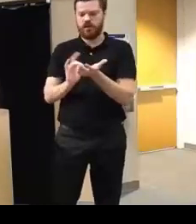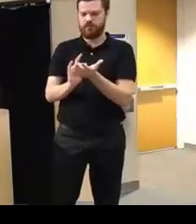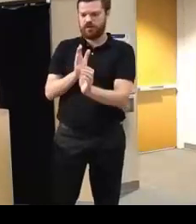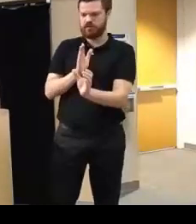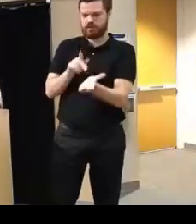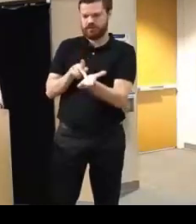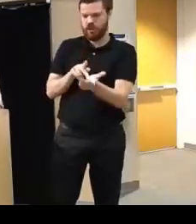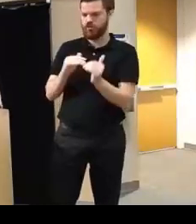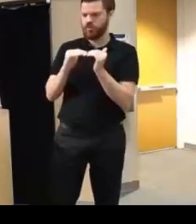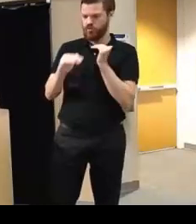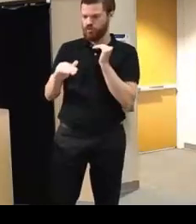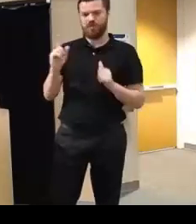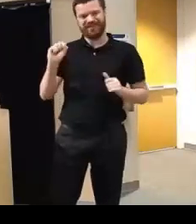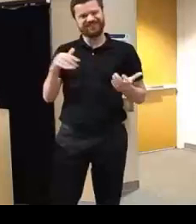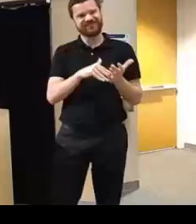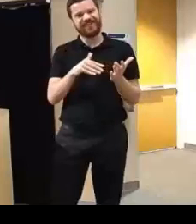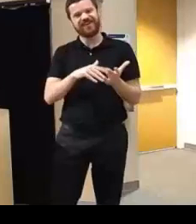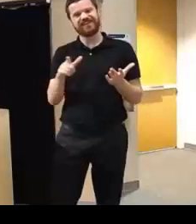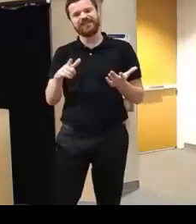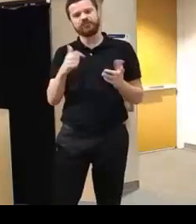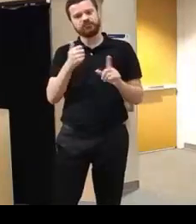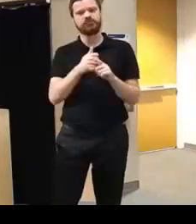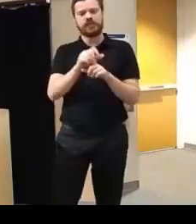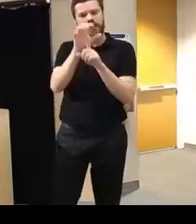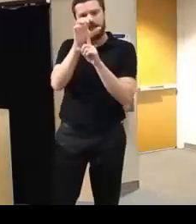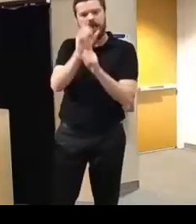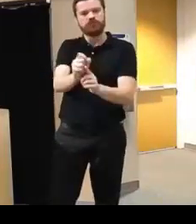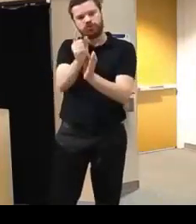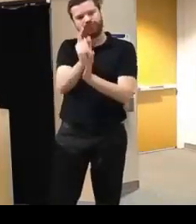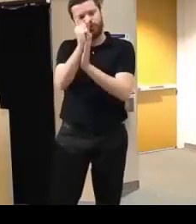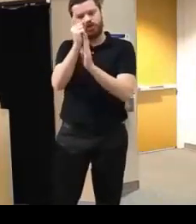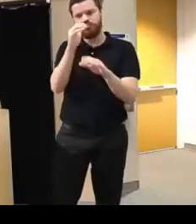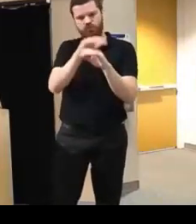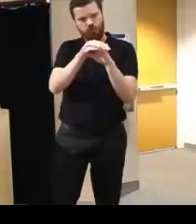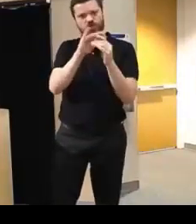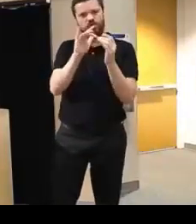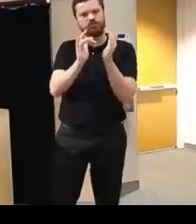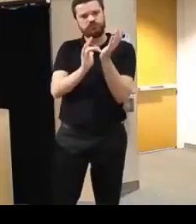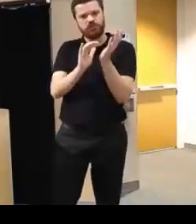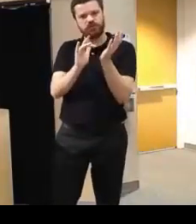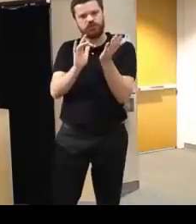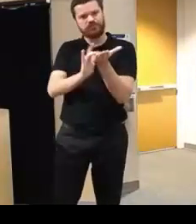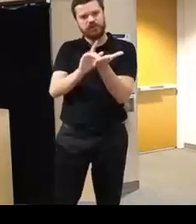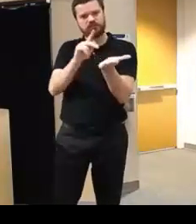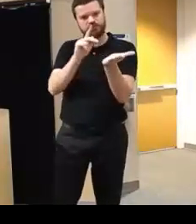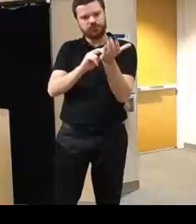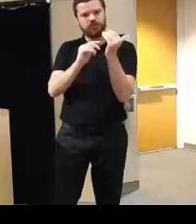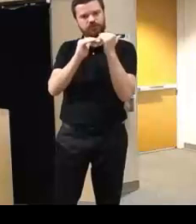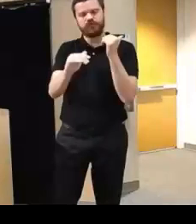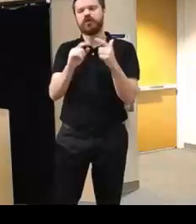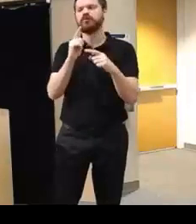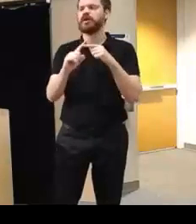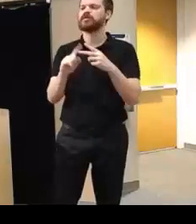are a place to study these patients. It's a captured moment when they're on med psych units, but also in our med psych outpatient